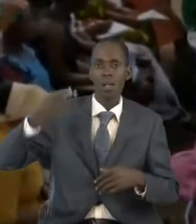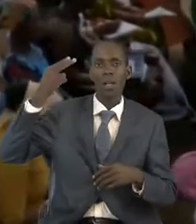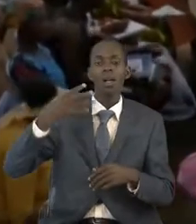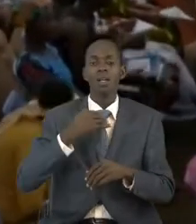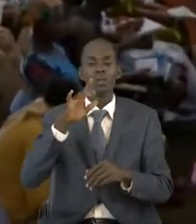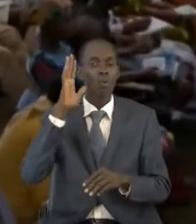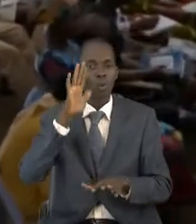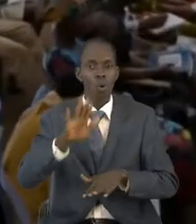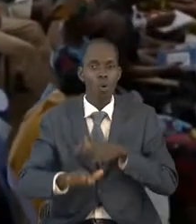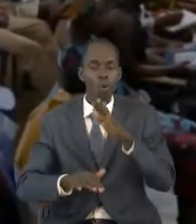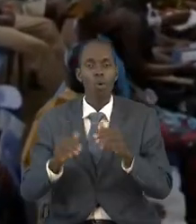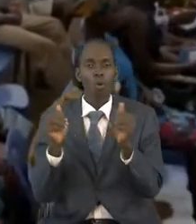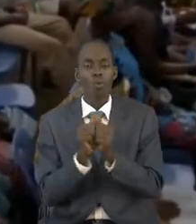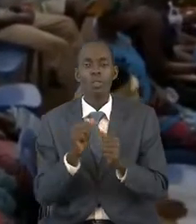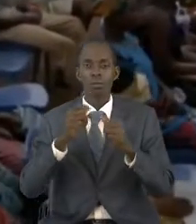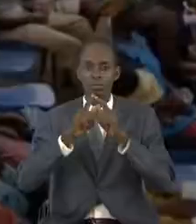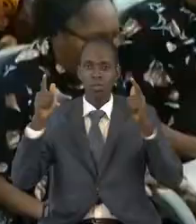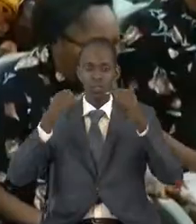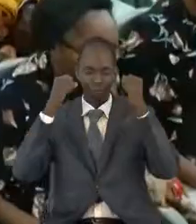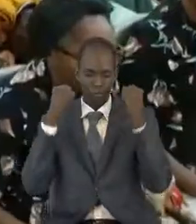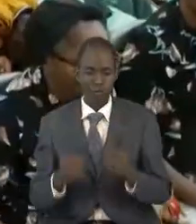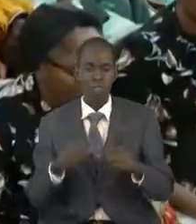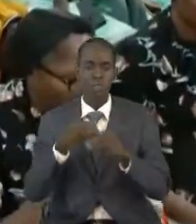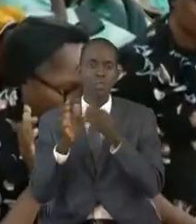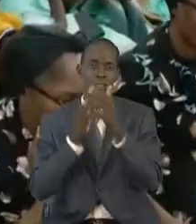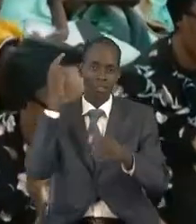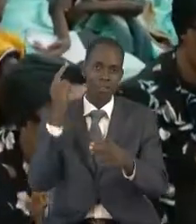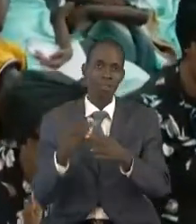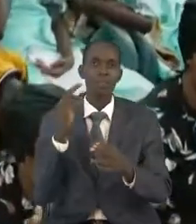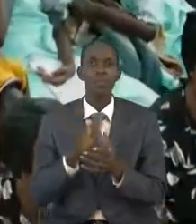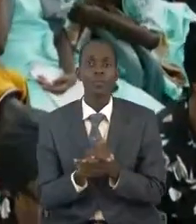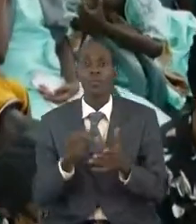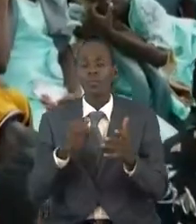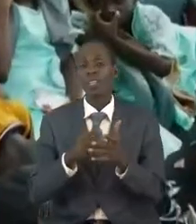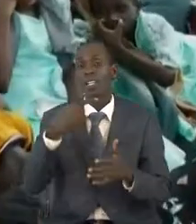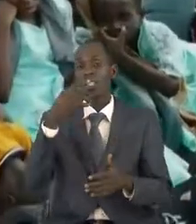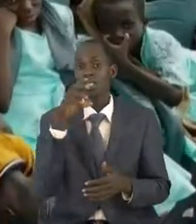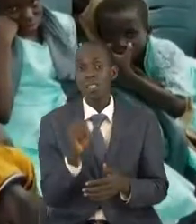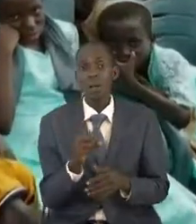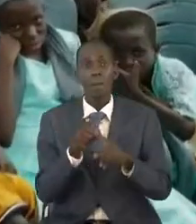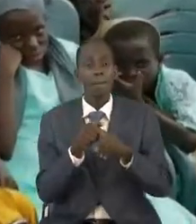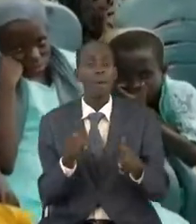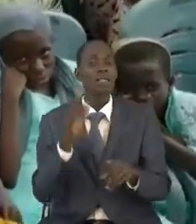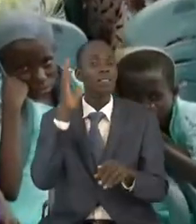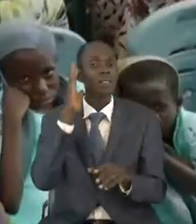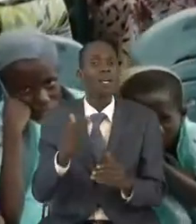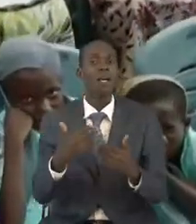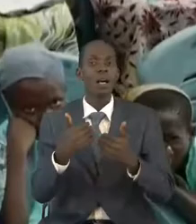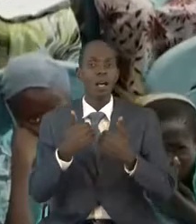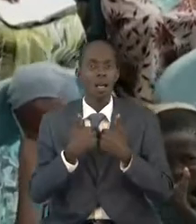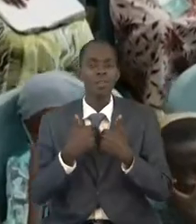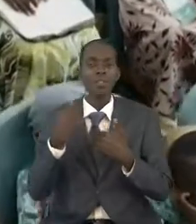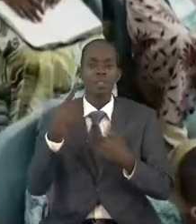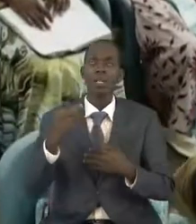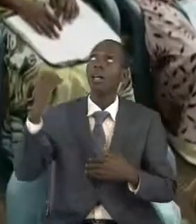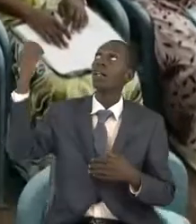strength, valiantly, in Jesus' name. It says, but shall have the light of life.